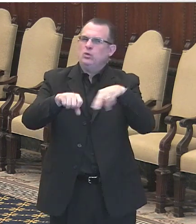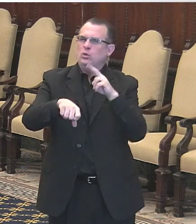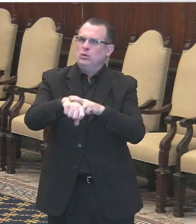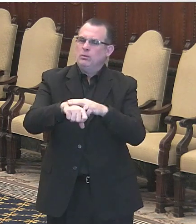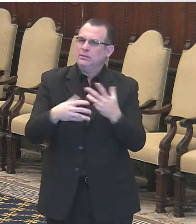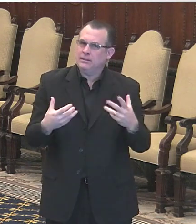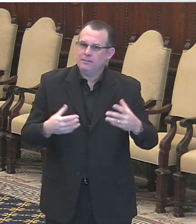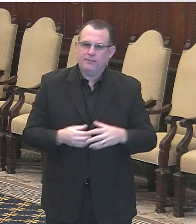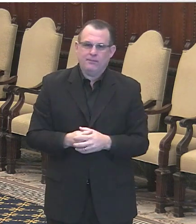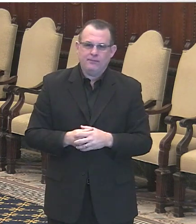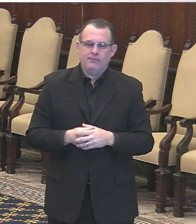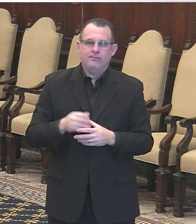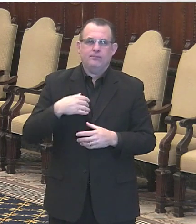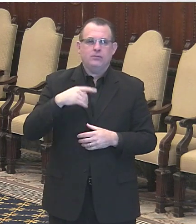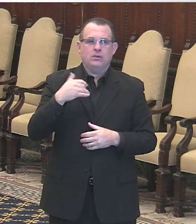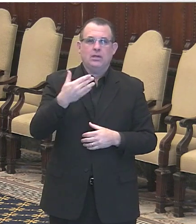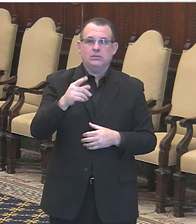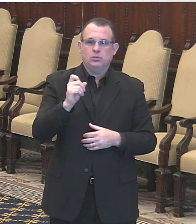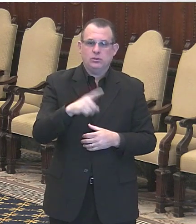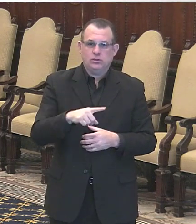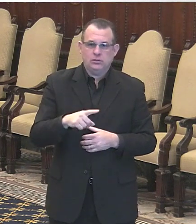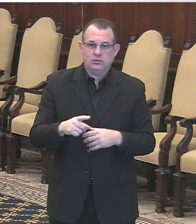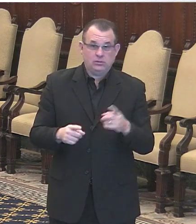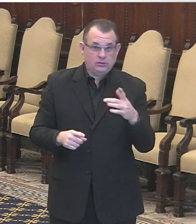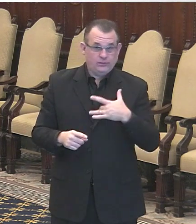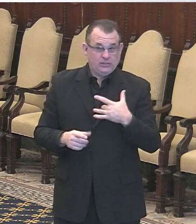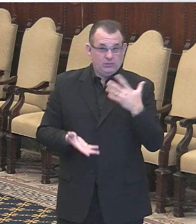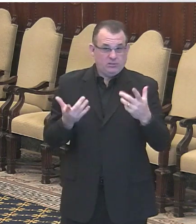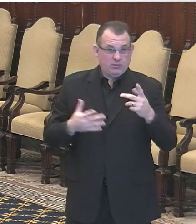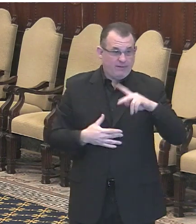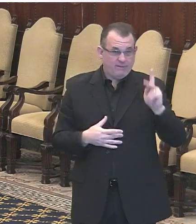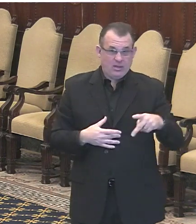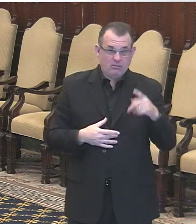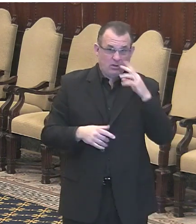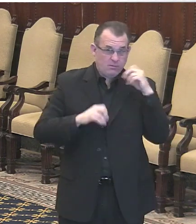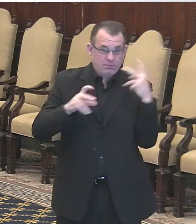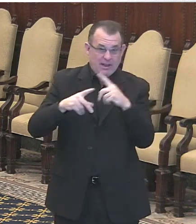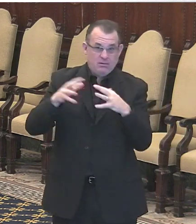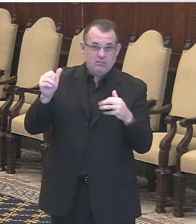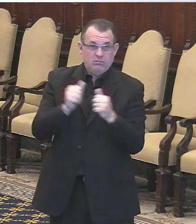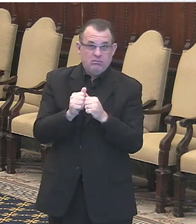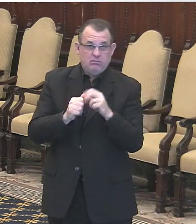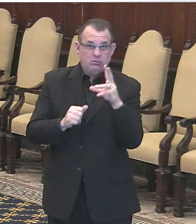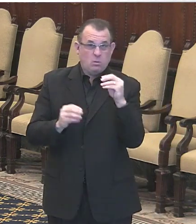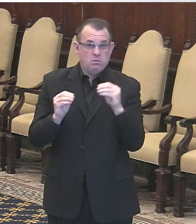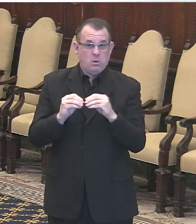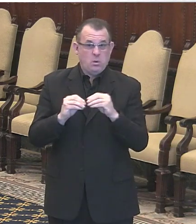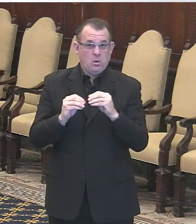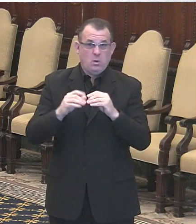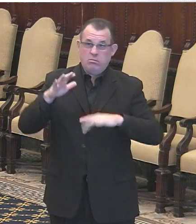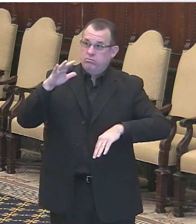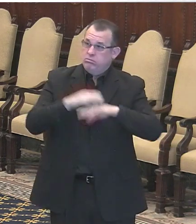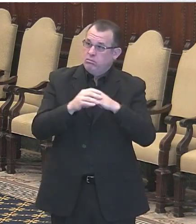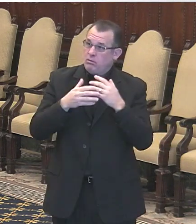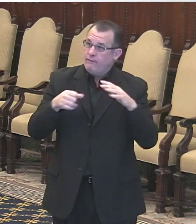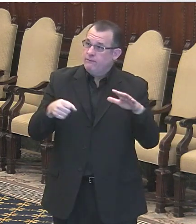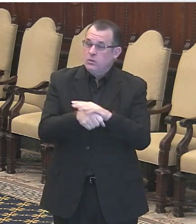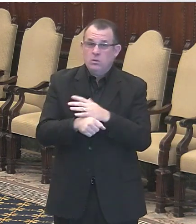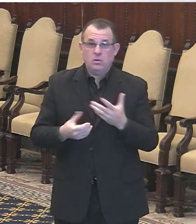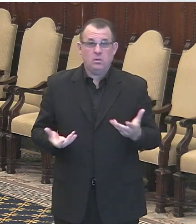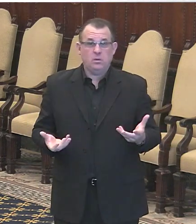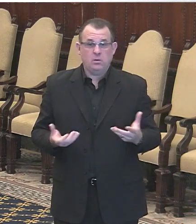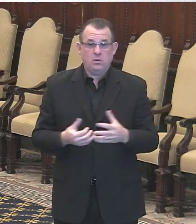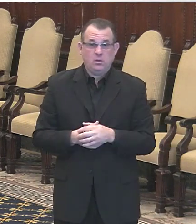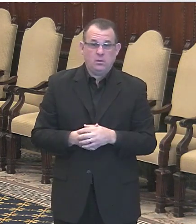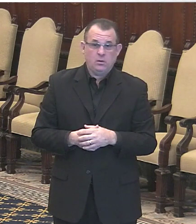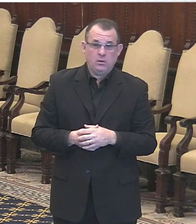Philadelphia not bouncing back until some of these industries are back open and running at full capacity? I think it's going to be difficult